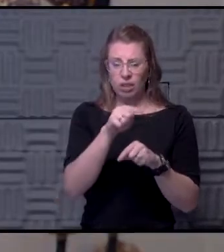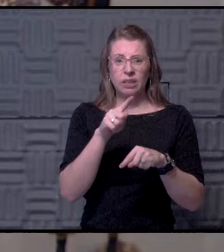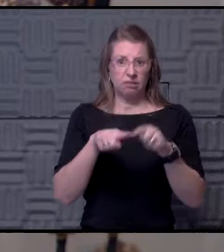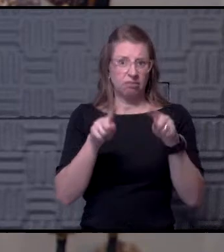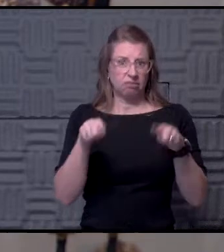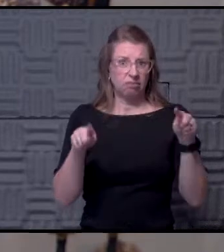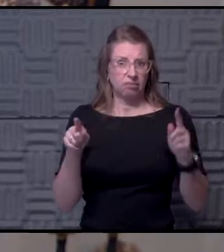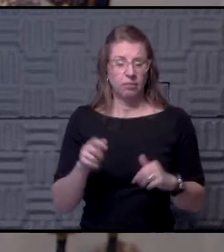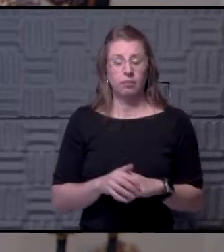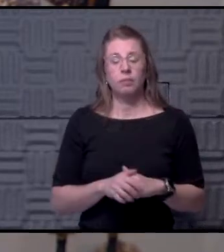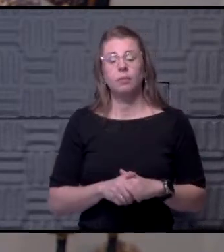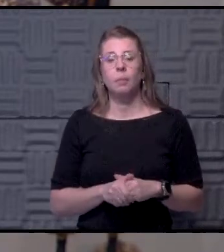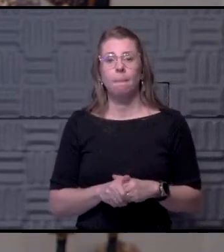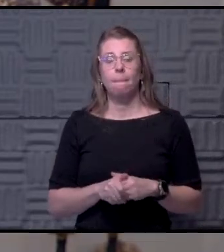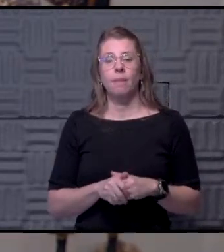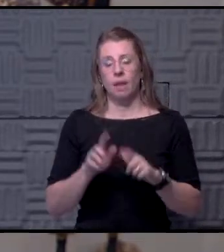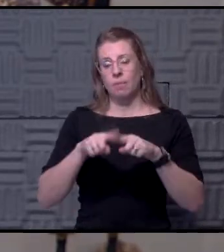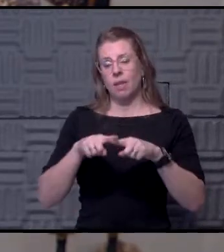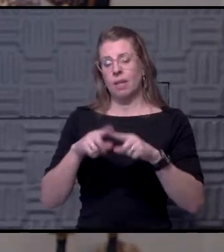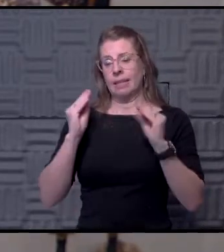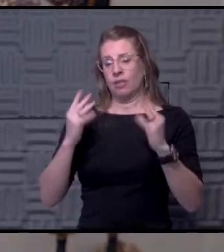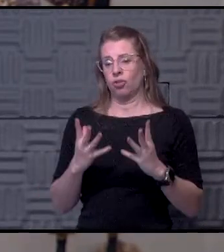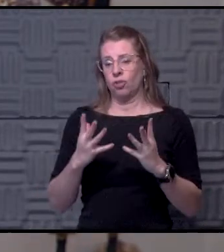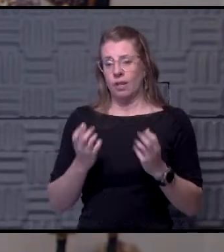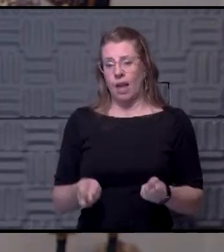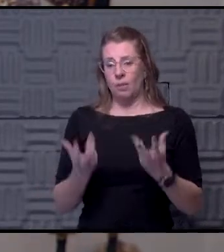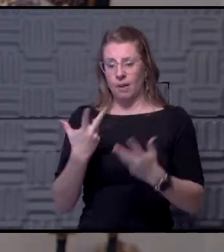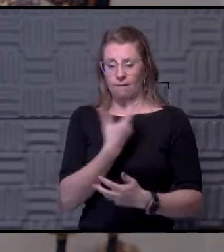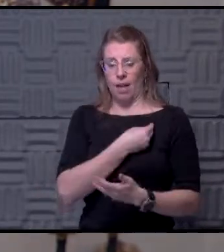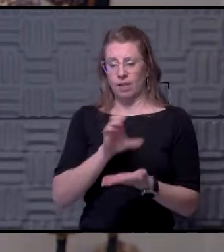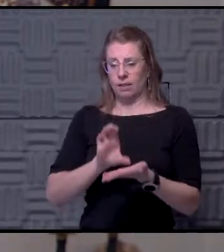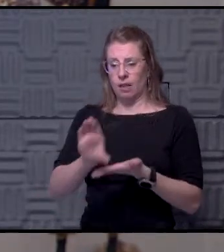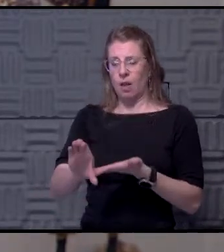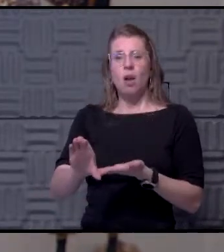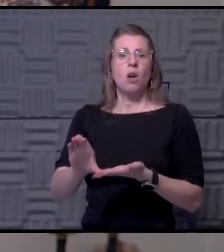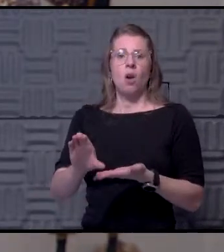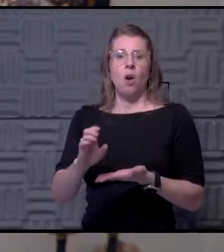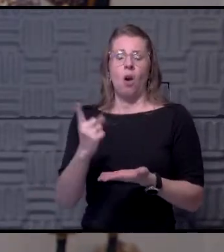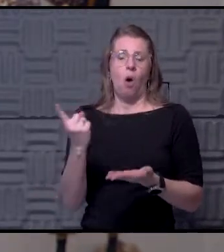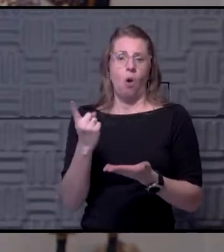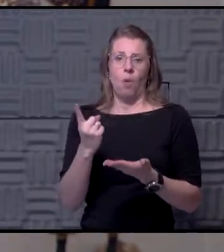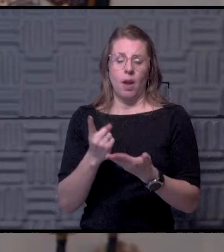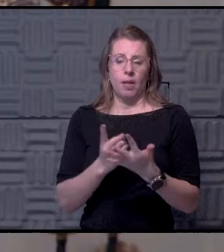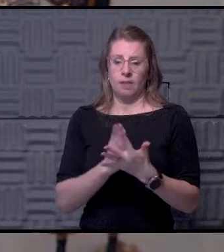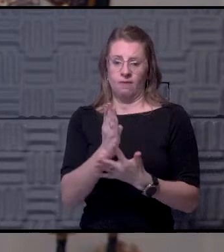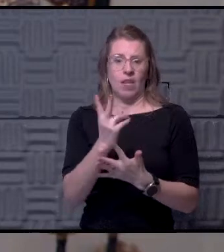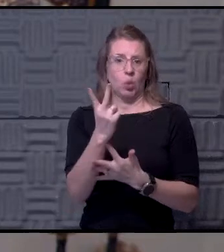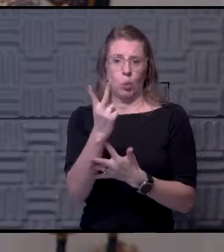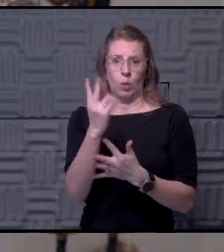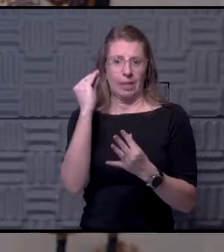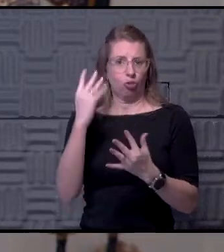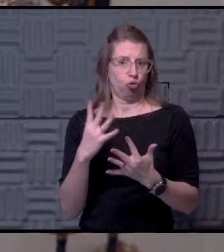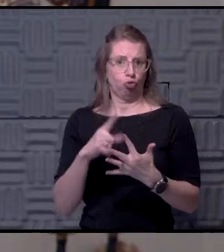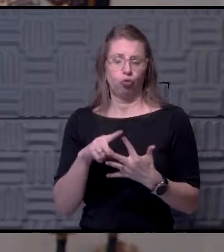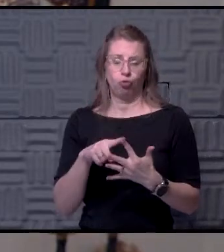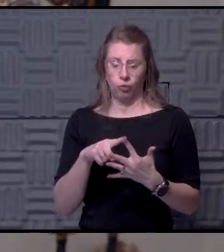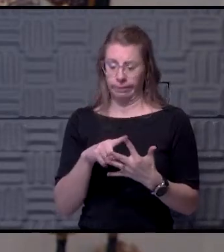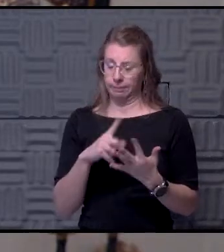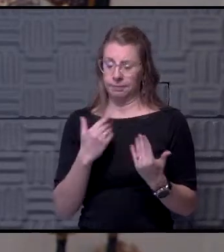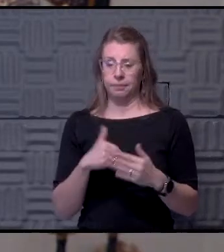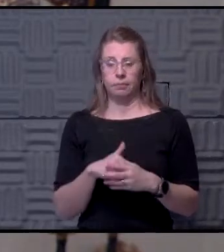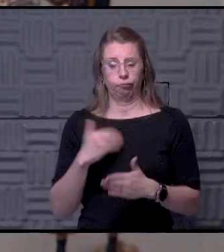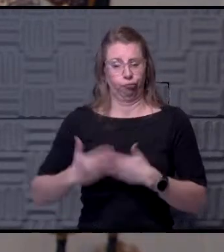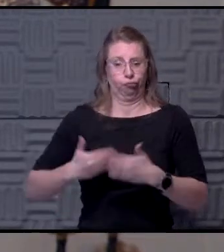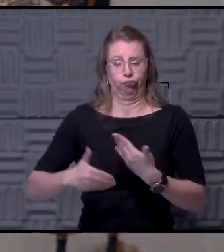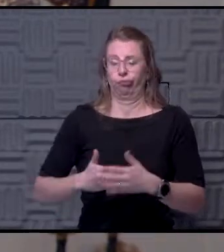Well, it's based on the number of teachers and the amount of vaccine allocated. They've always been in phase 2. We're well into